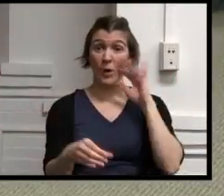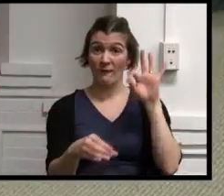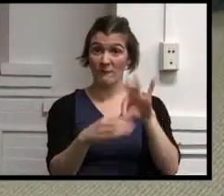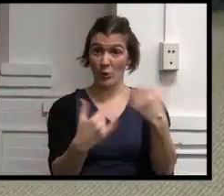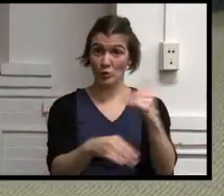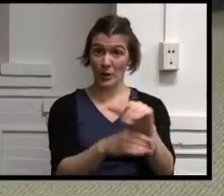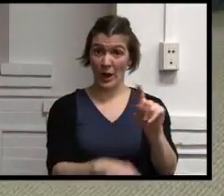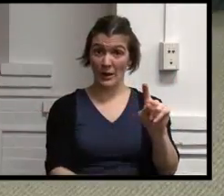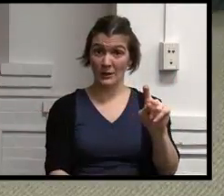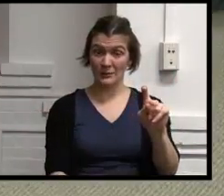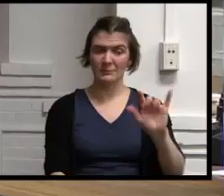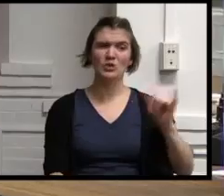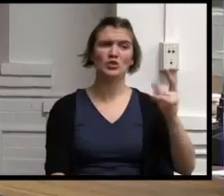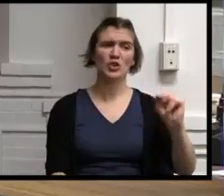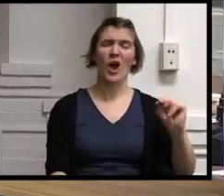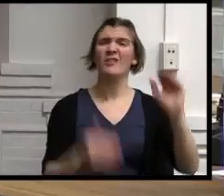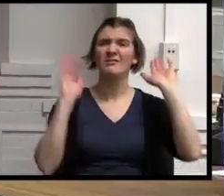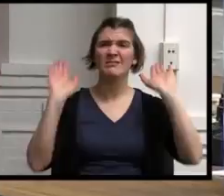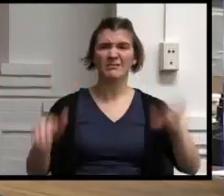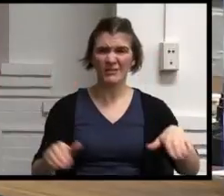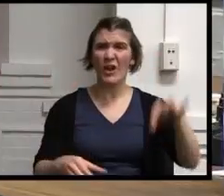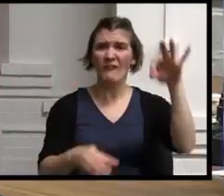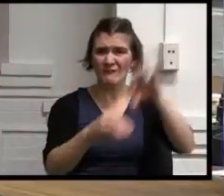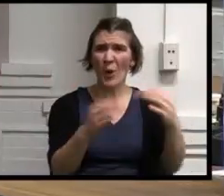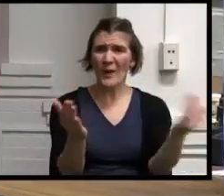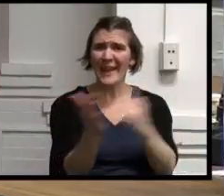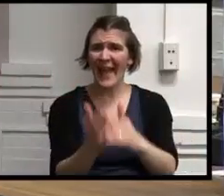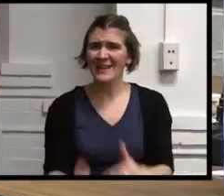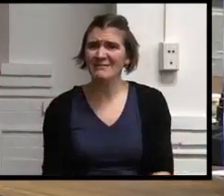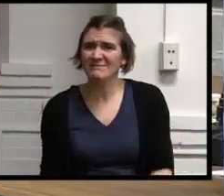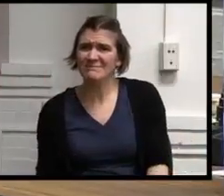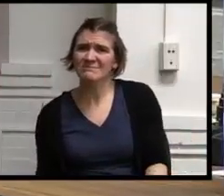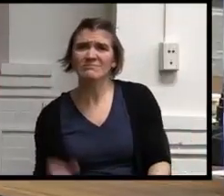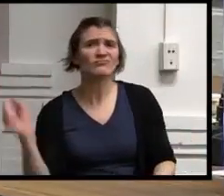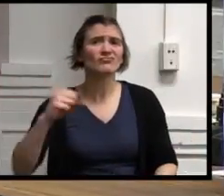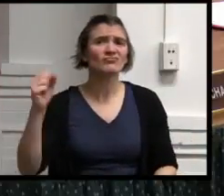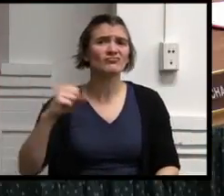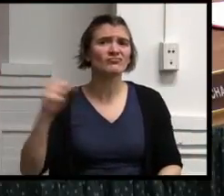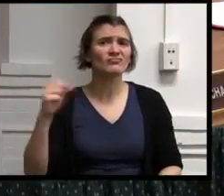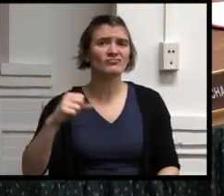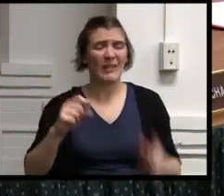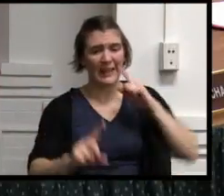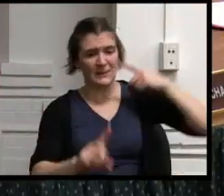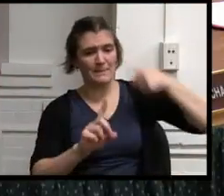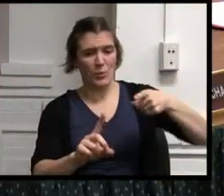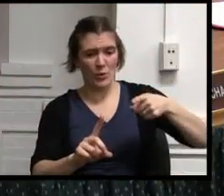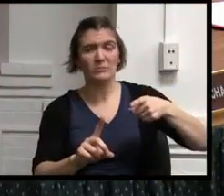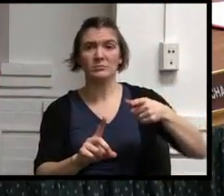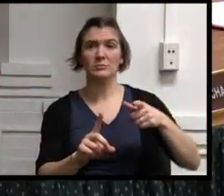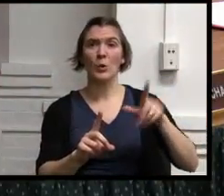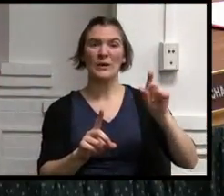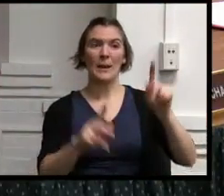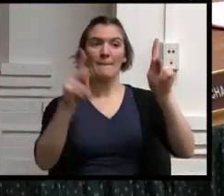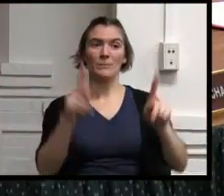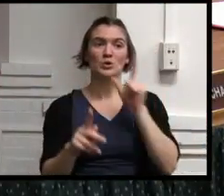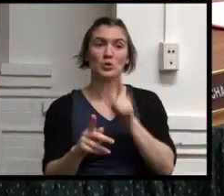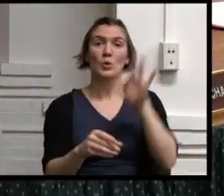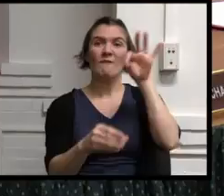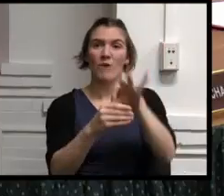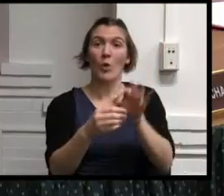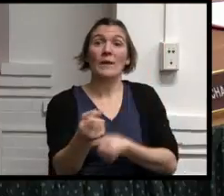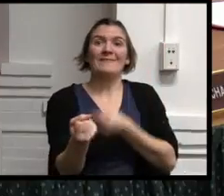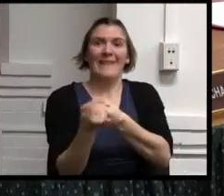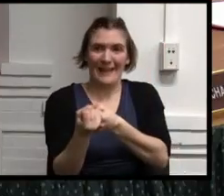vote? I think we should just have another vote. I do. I Yeah. think that that's what this is about. You have to get somebody who votes in the